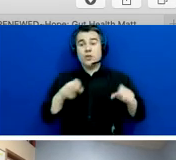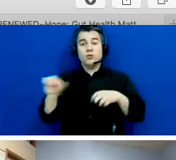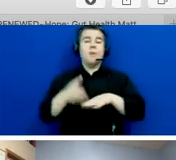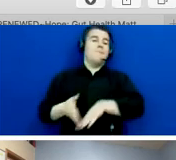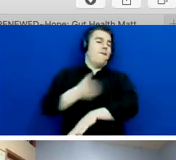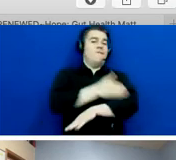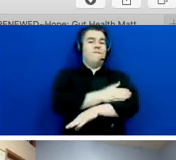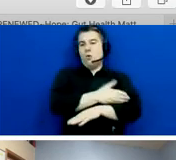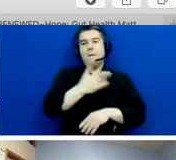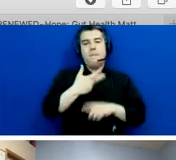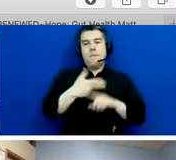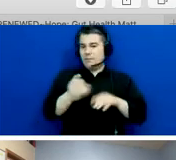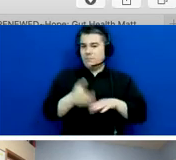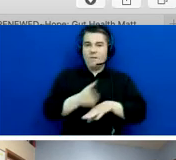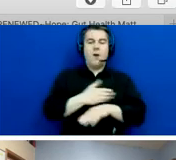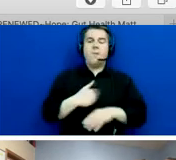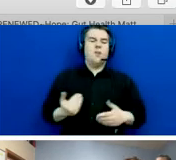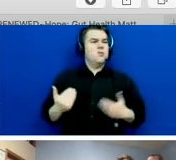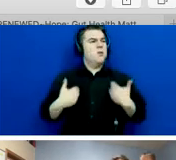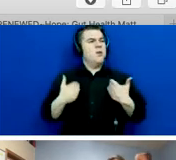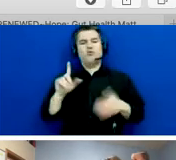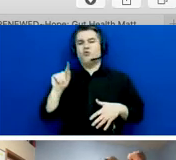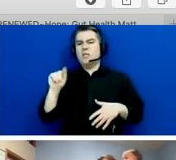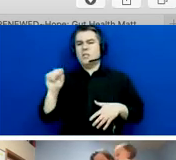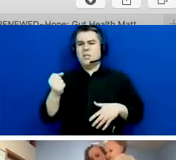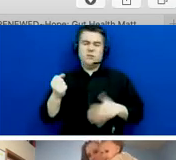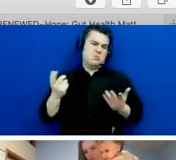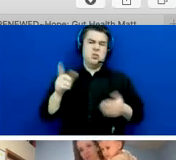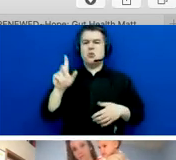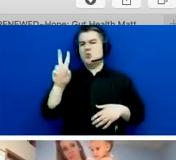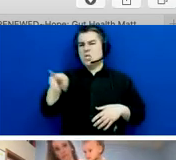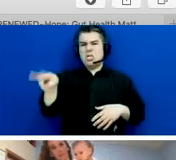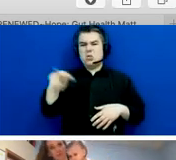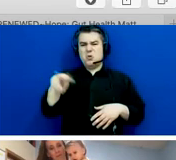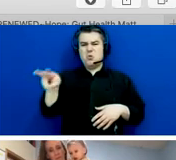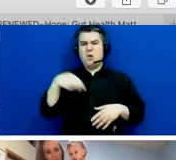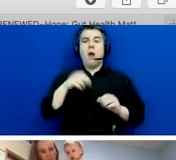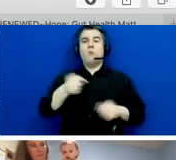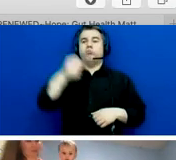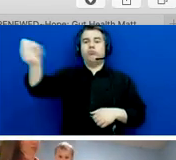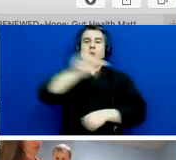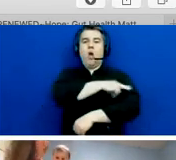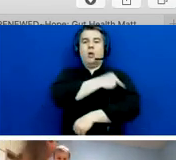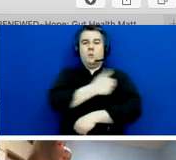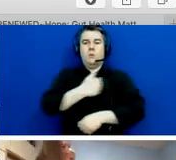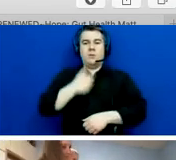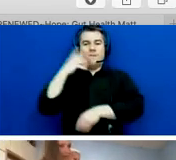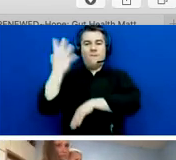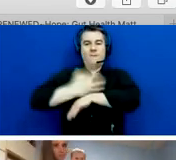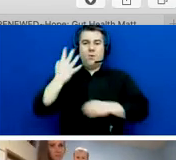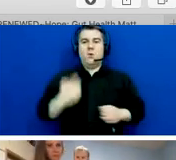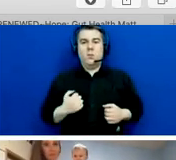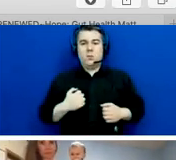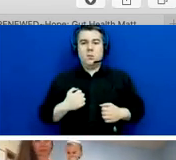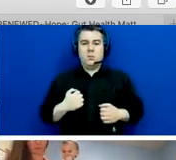Plexus. I was in my early 20s, I think 22, when I ended up in the hospital for 4 days